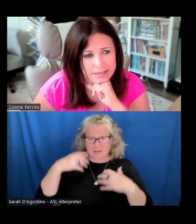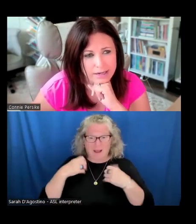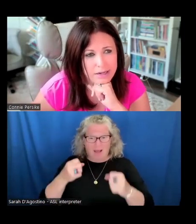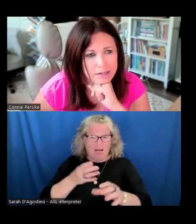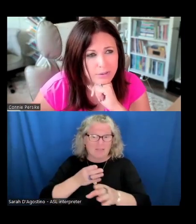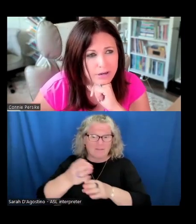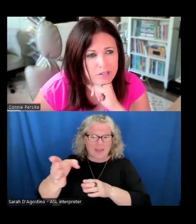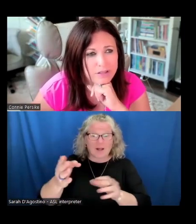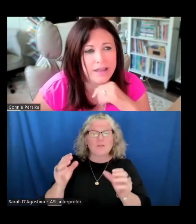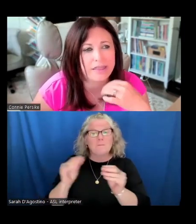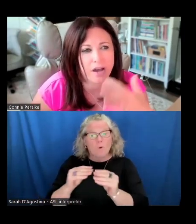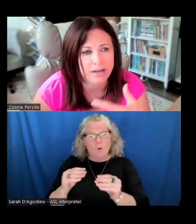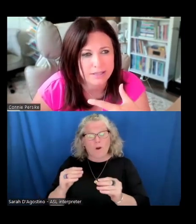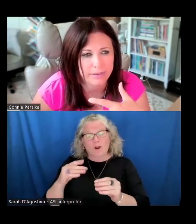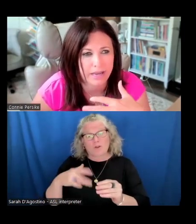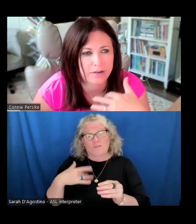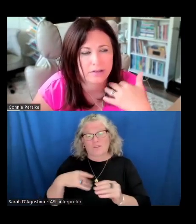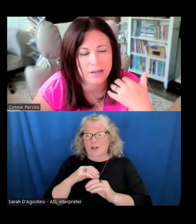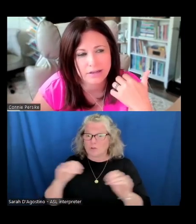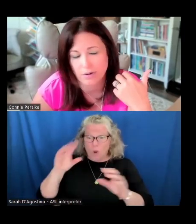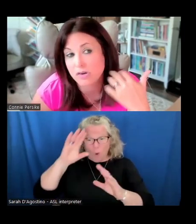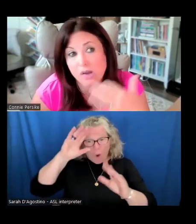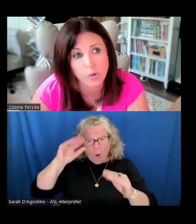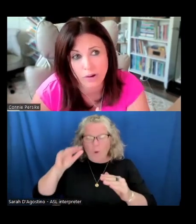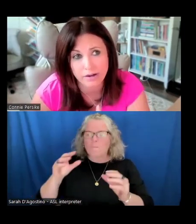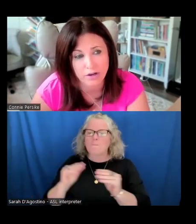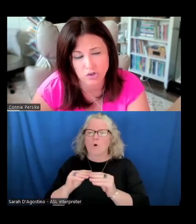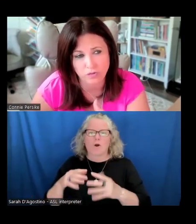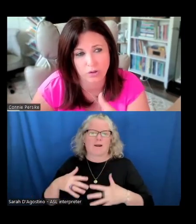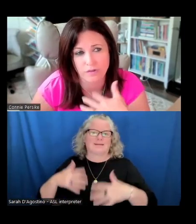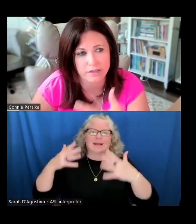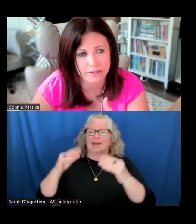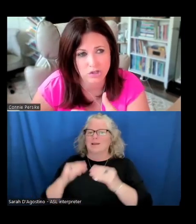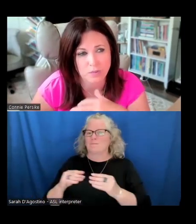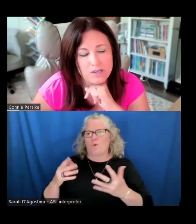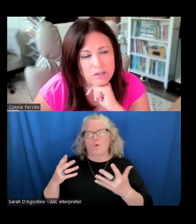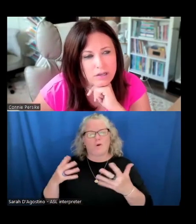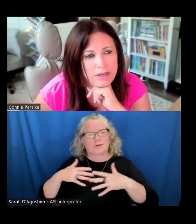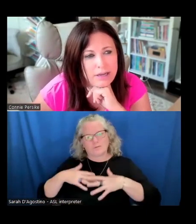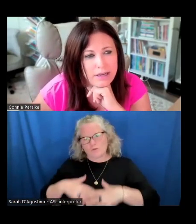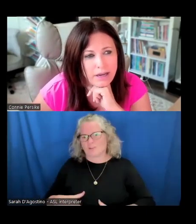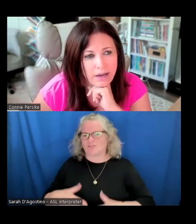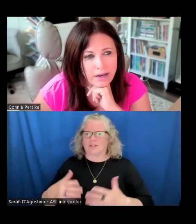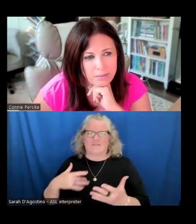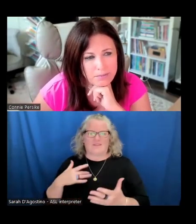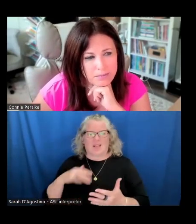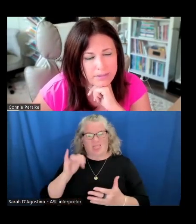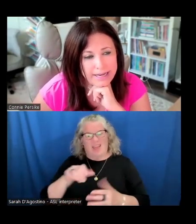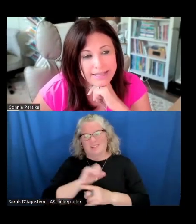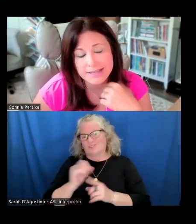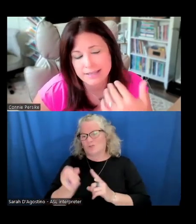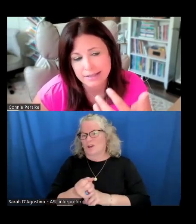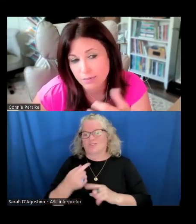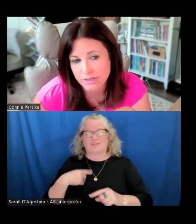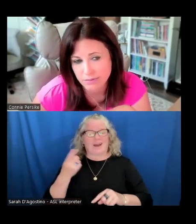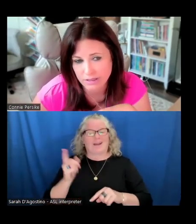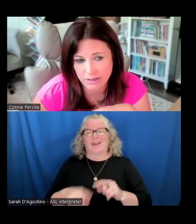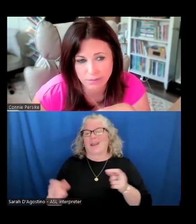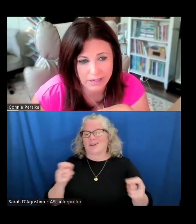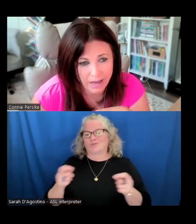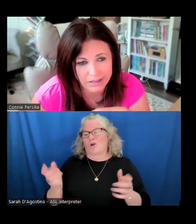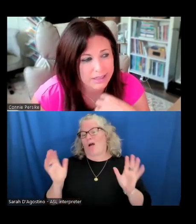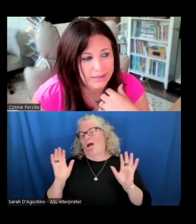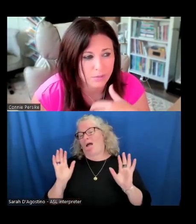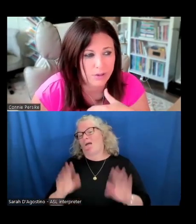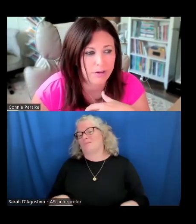to anxiety and depression, that thought pattern that you have no control over the situation. And in this sense, it wasn't really